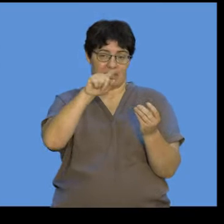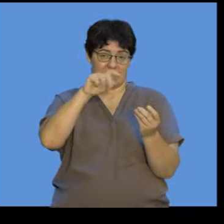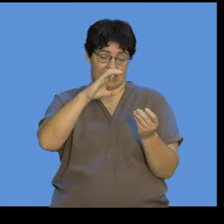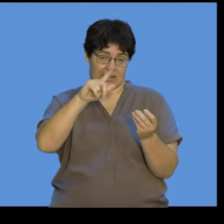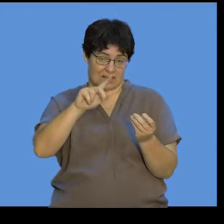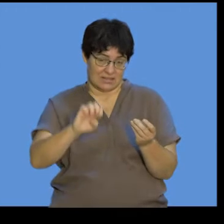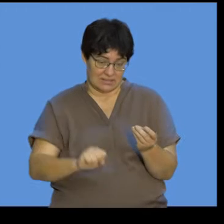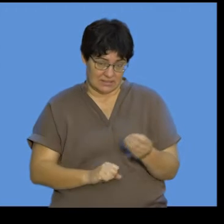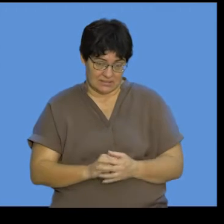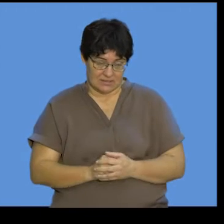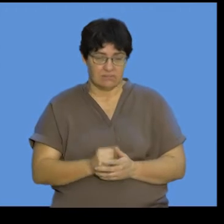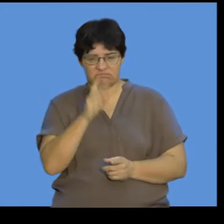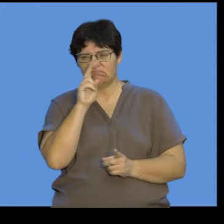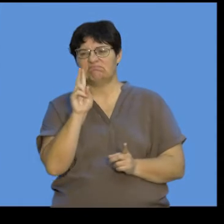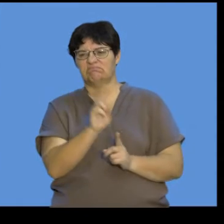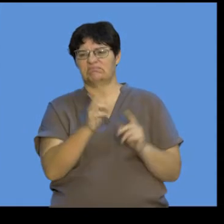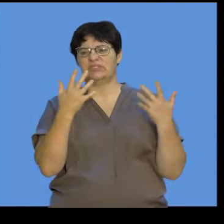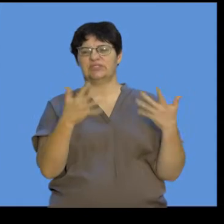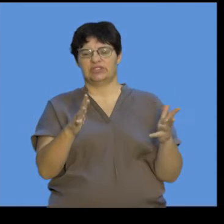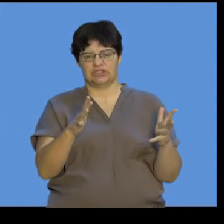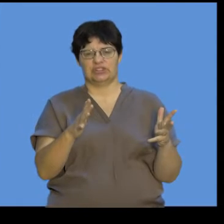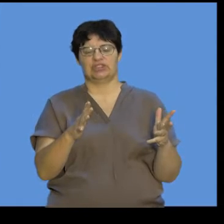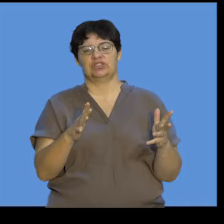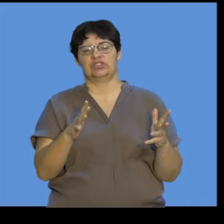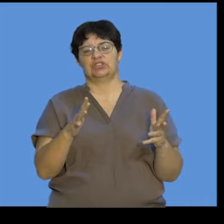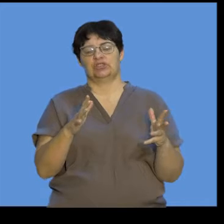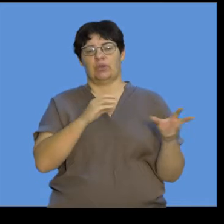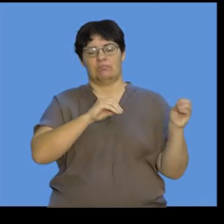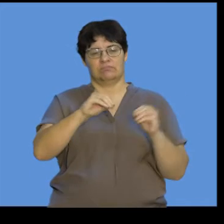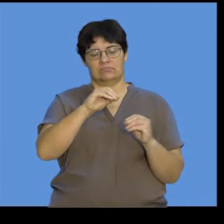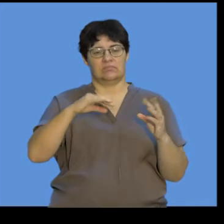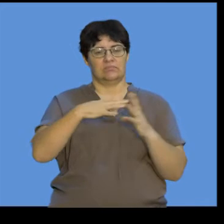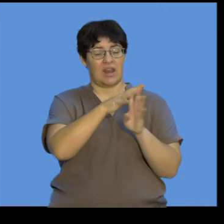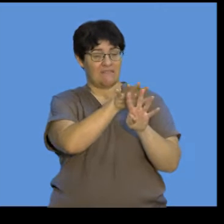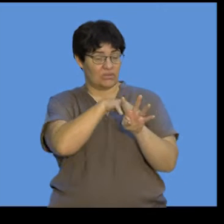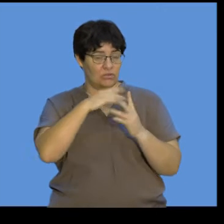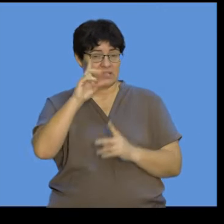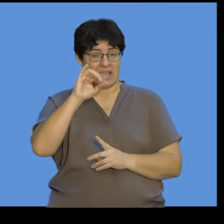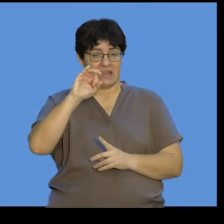from, diffusion, okay, as well as